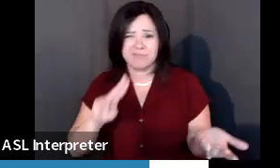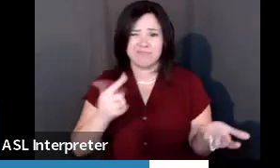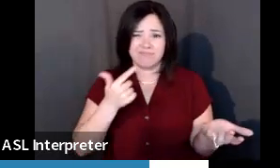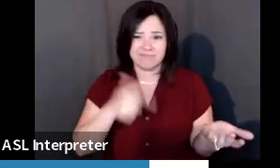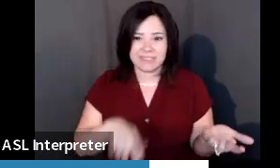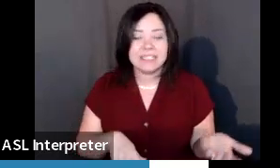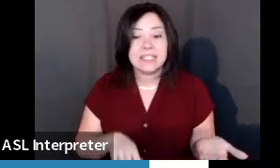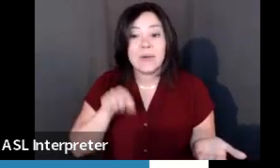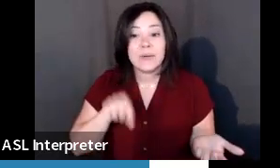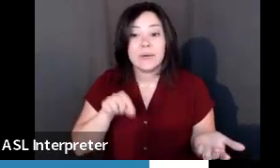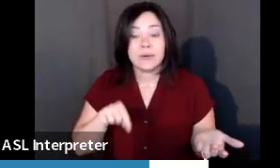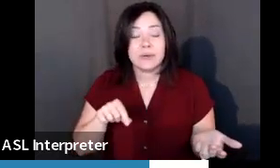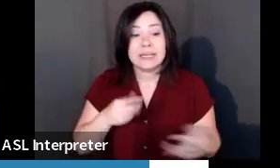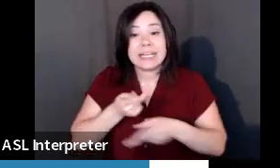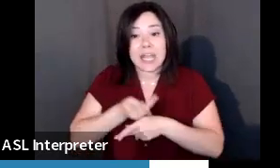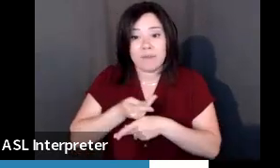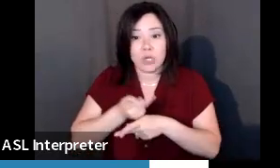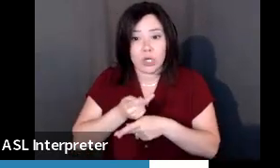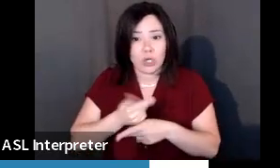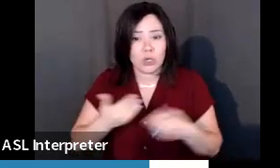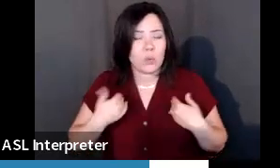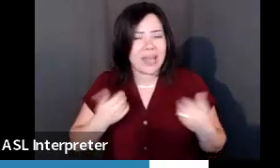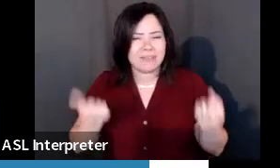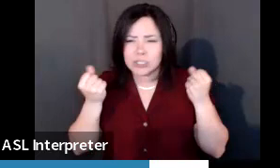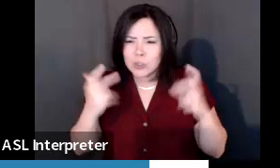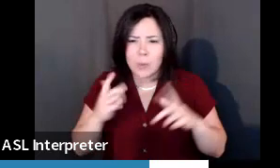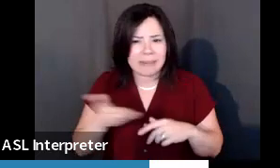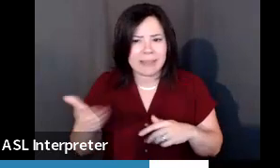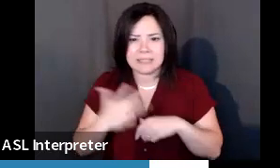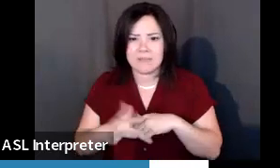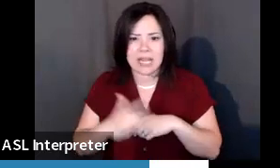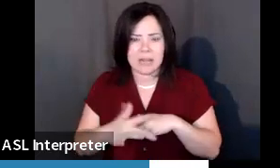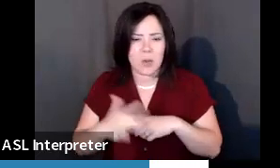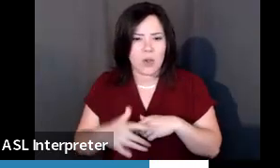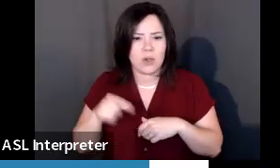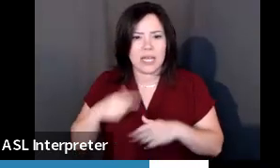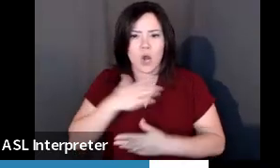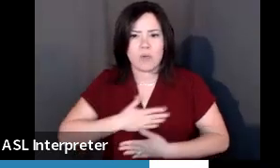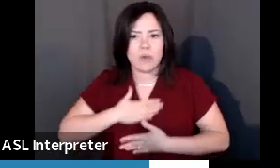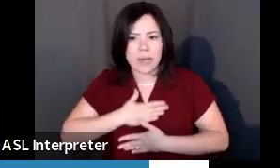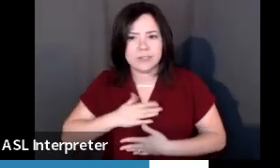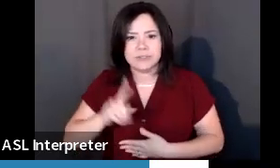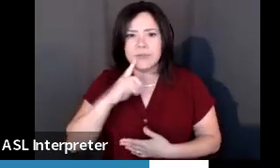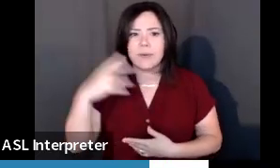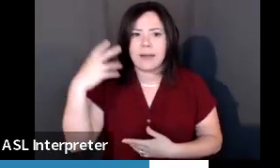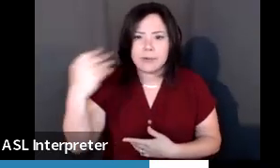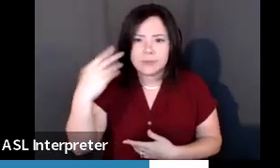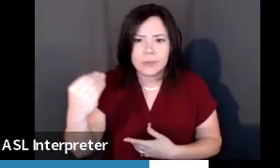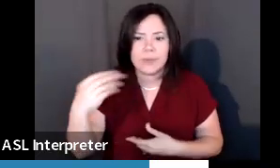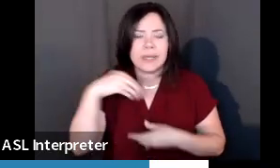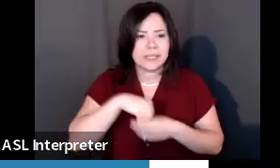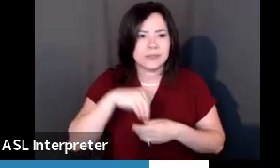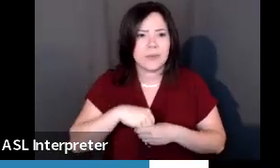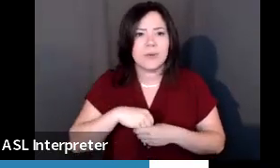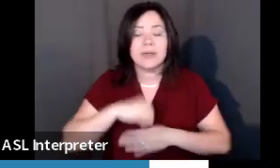caregiver, we have so many things available in our recreation for outdoor and indoor. So we have